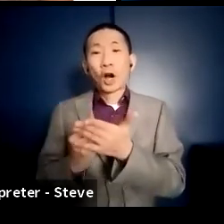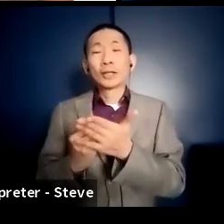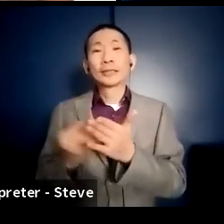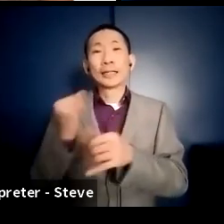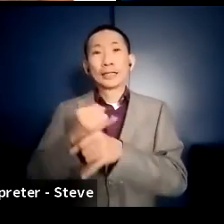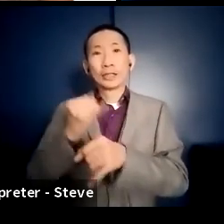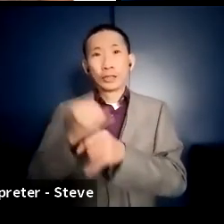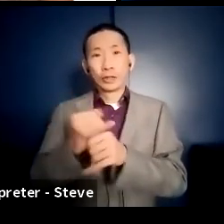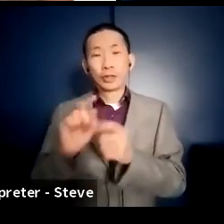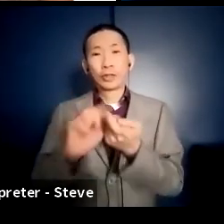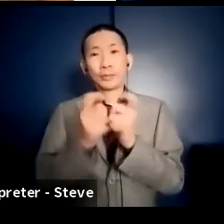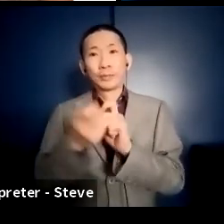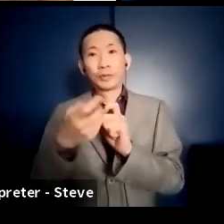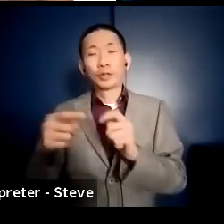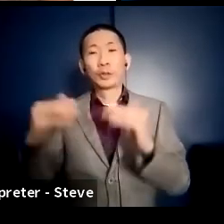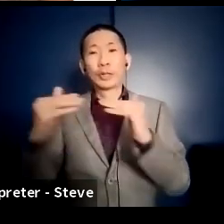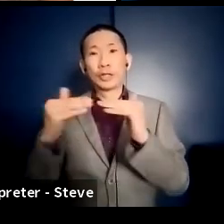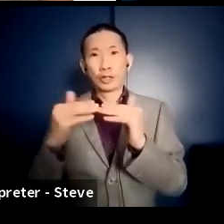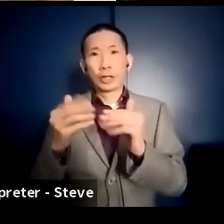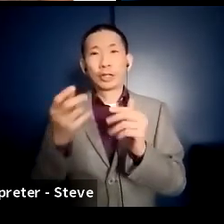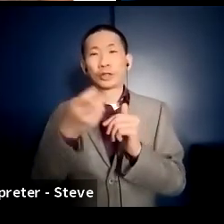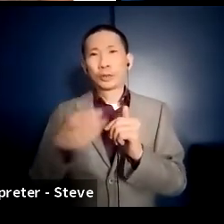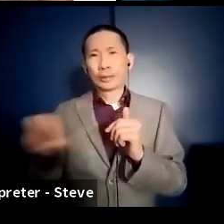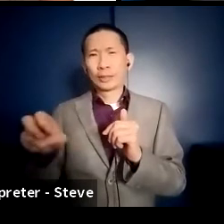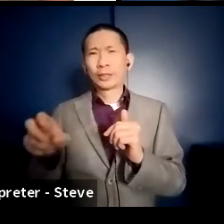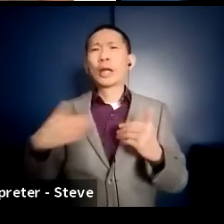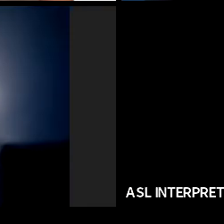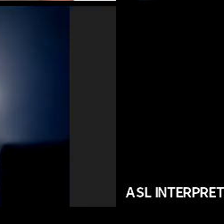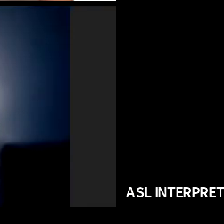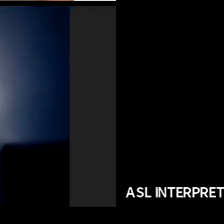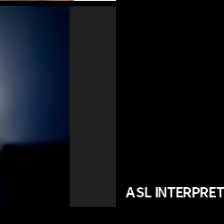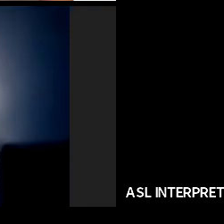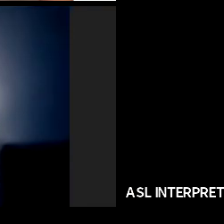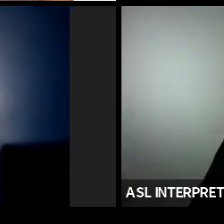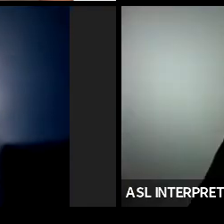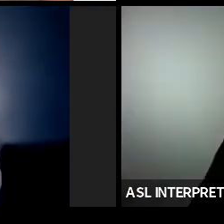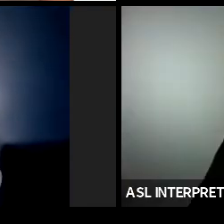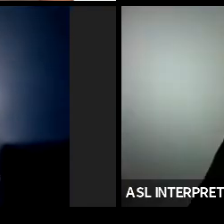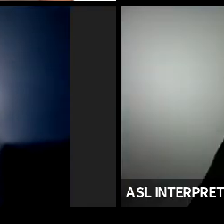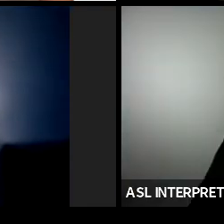just transition? And it's, there are many different ways that we could.